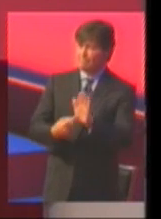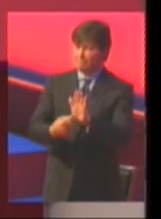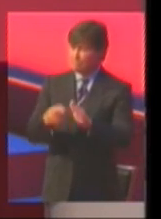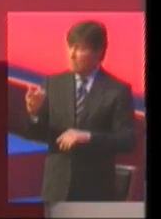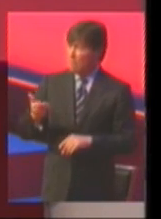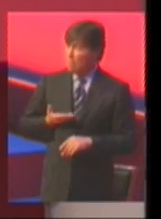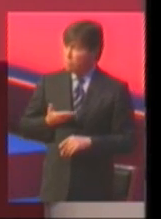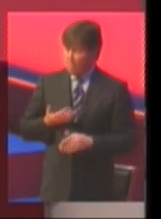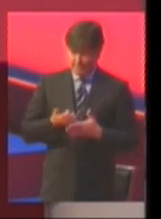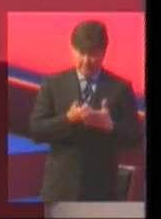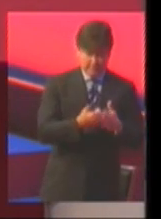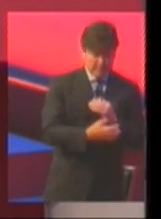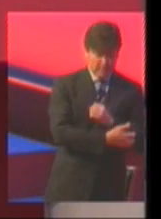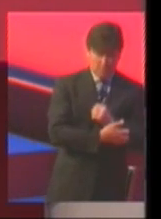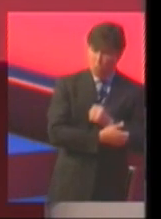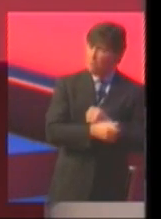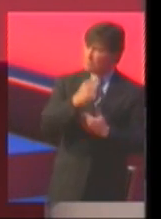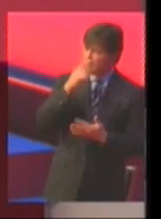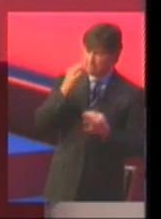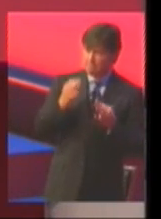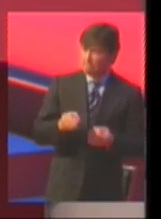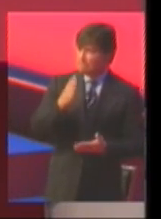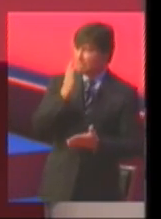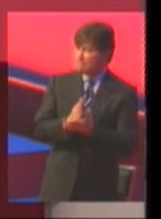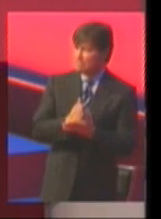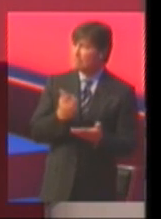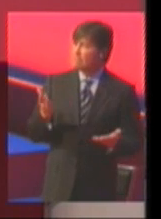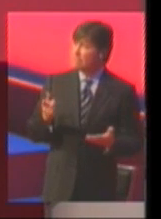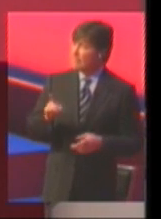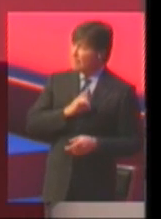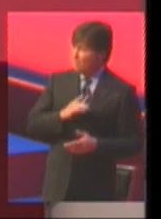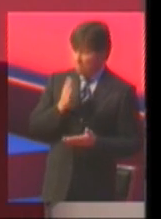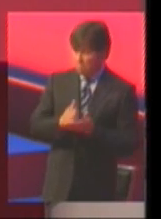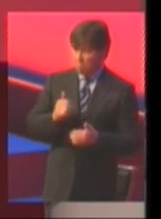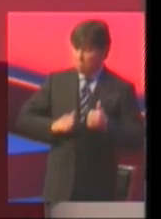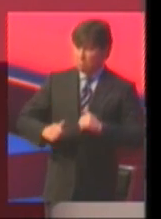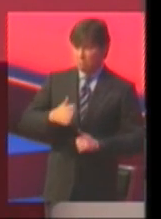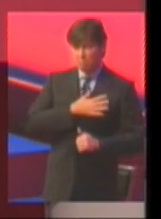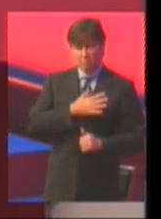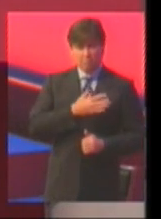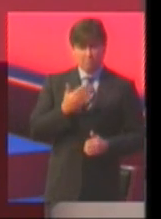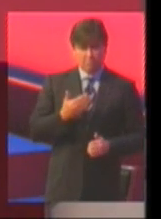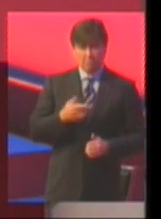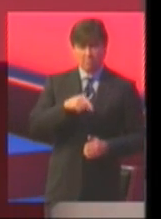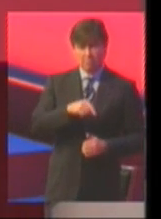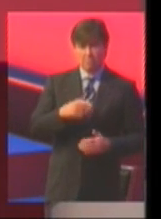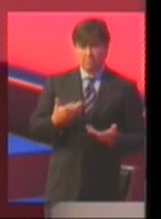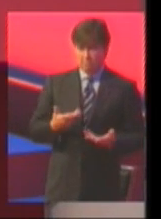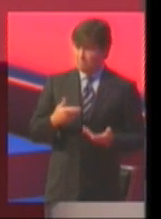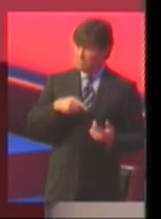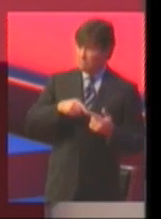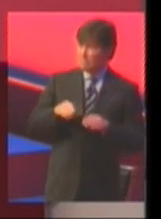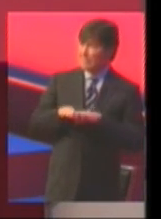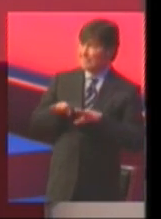poor is a sacred thing." And that is why I am so proud that from this very stage